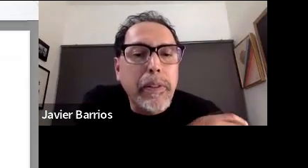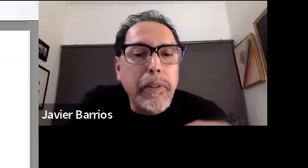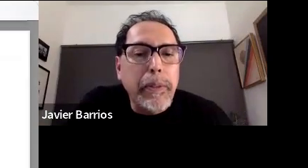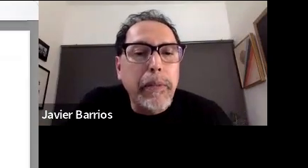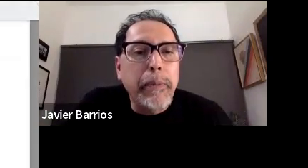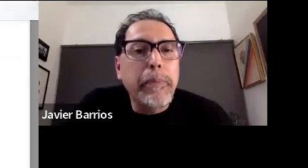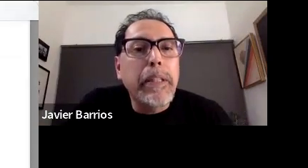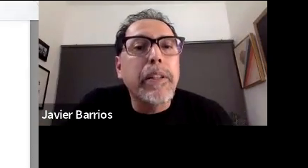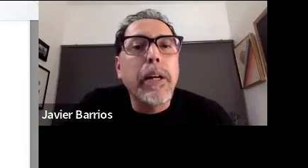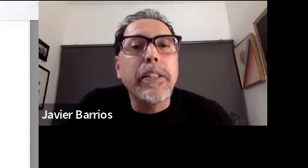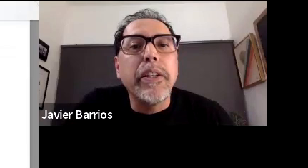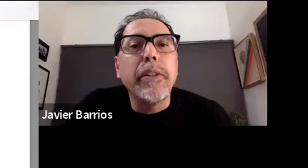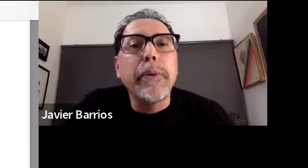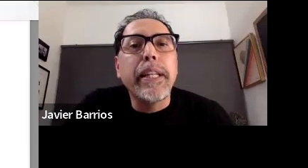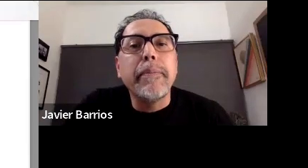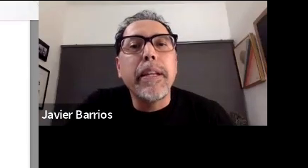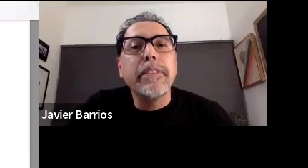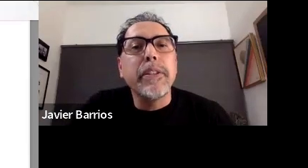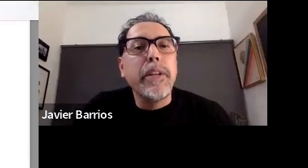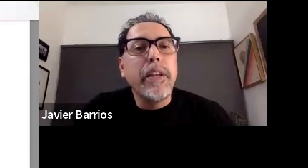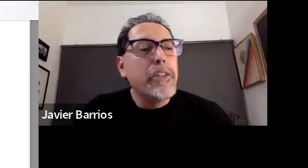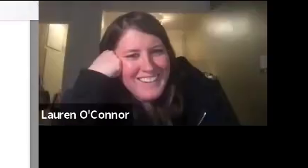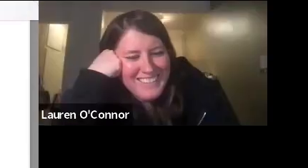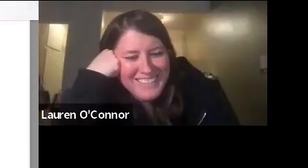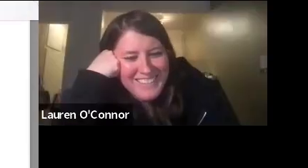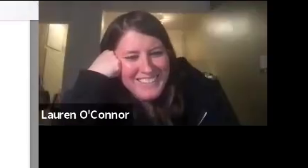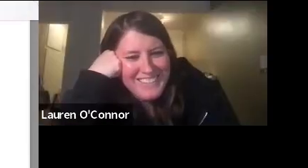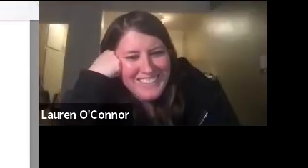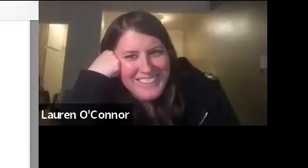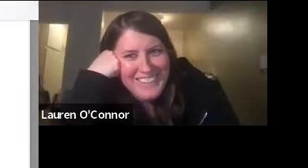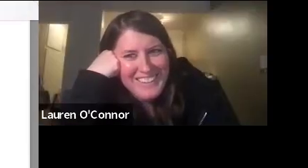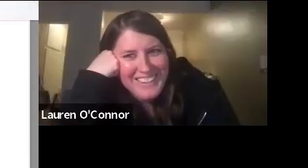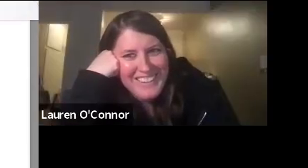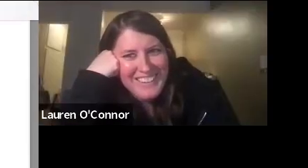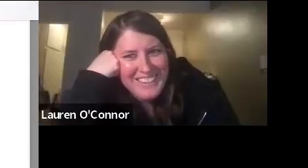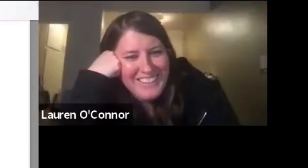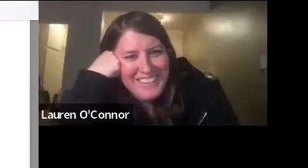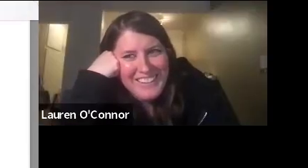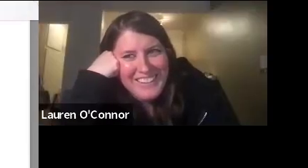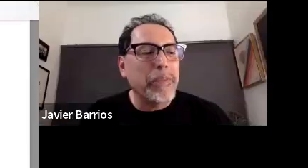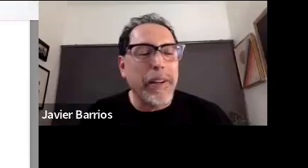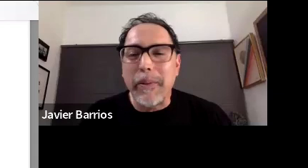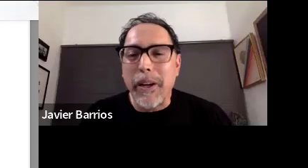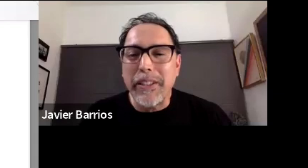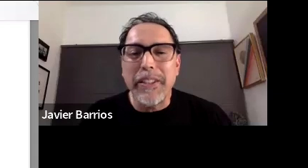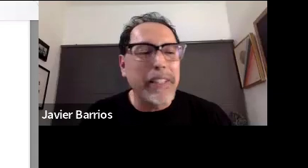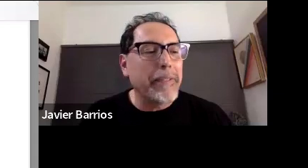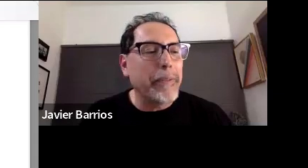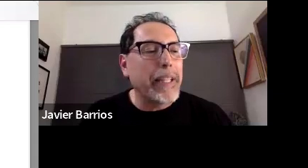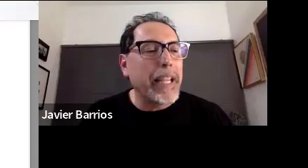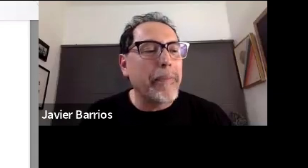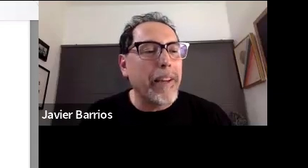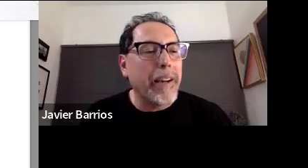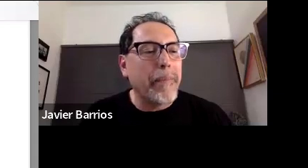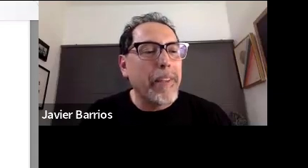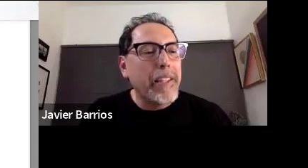the. So we're gonna make sure they're watching the Newlywed Game. Yeah. So basically here, like Mary, Paul joins Mary watching the